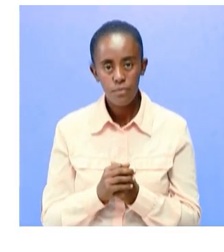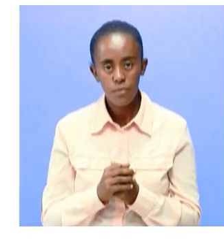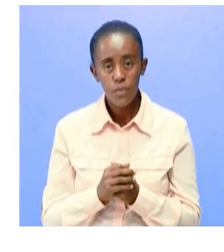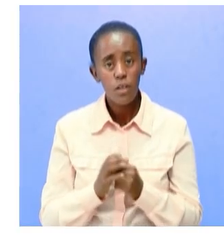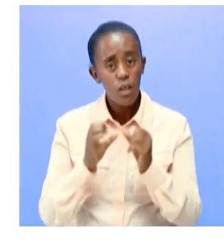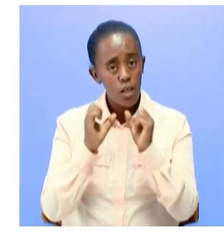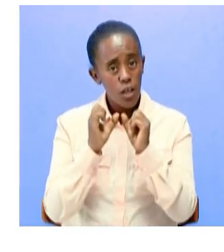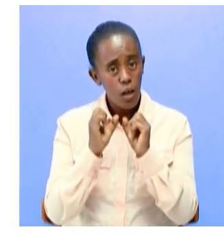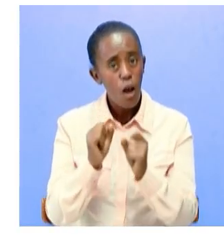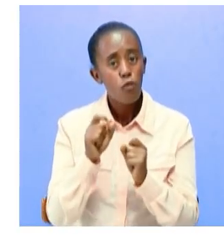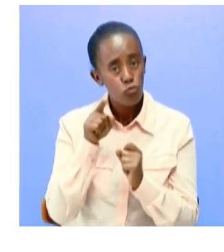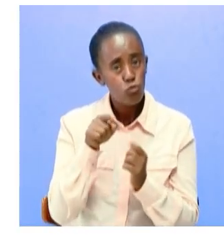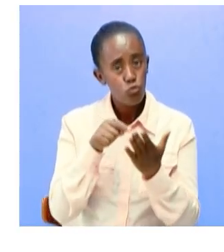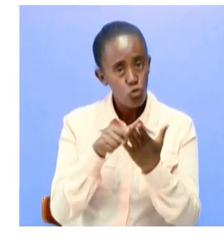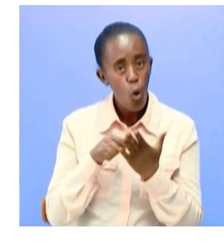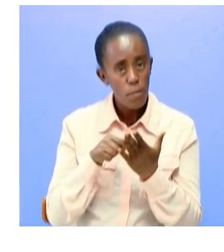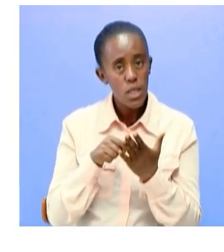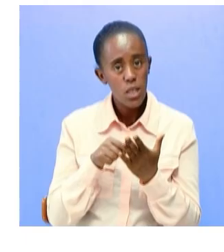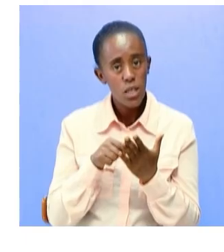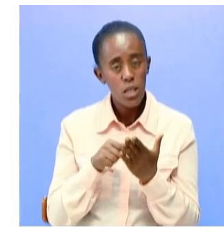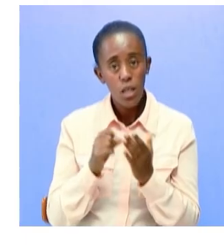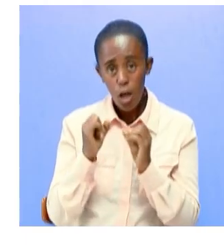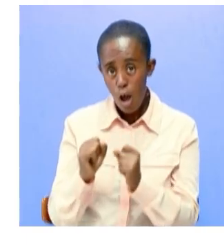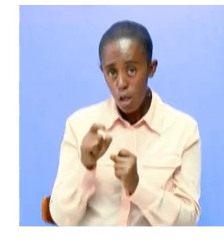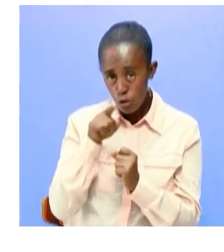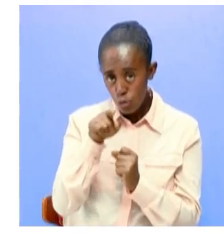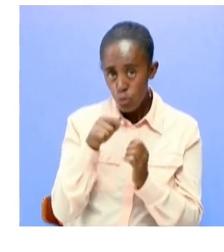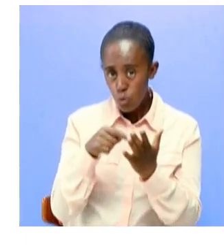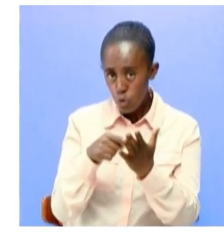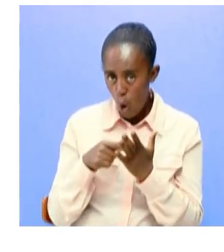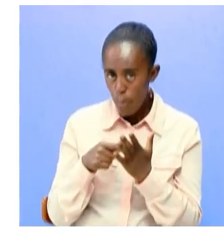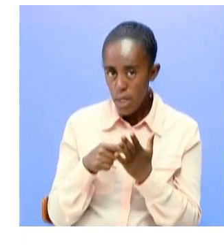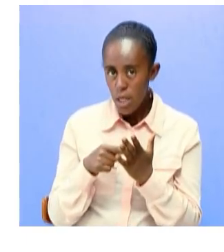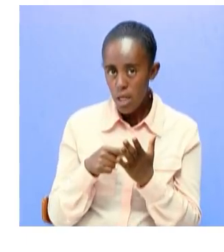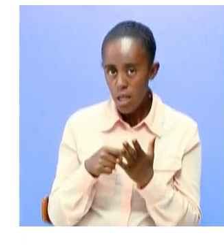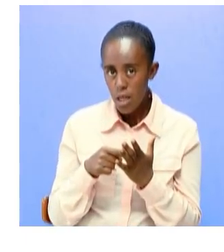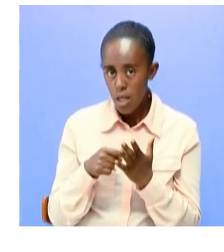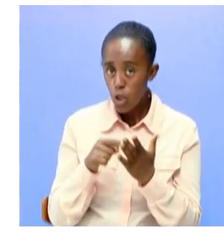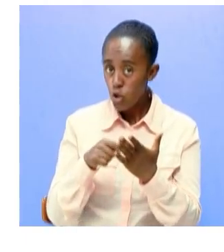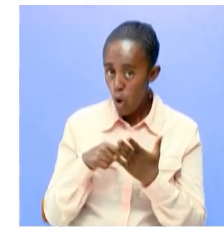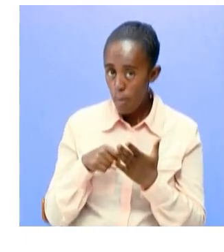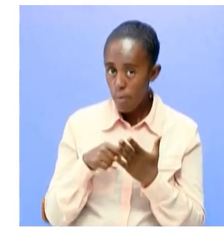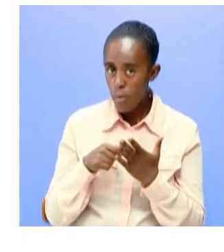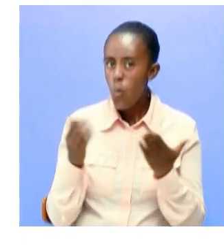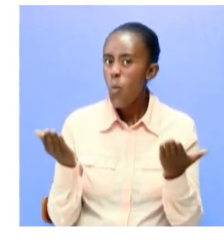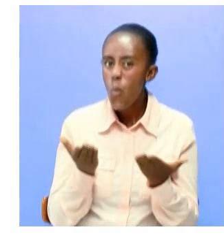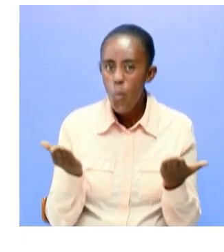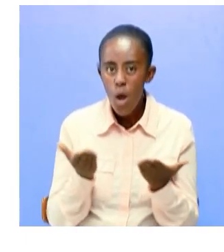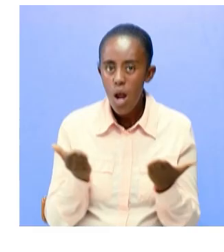Can you show me? Can you show me